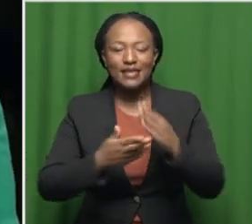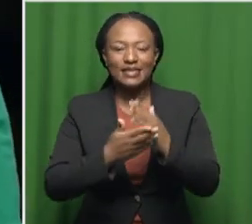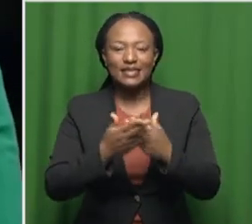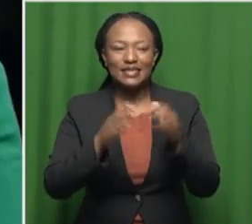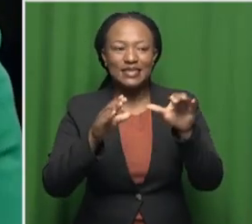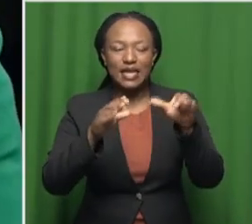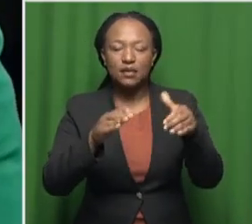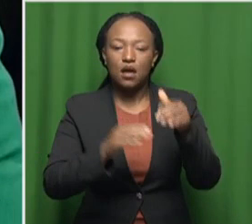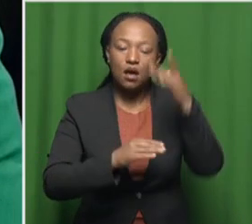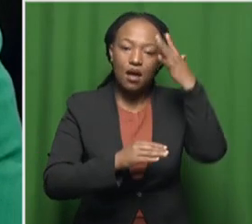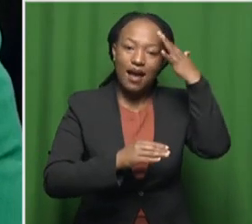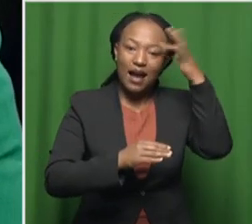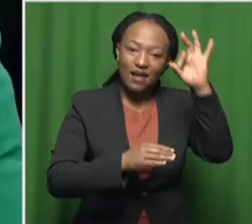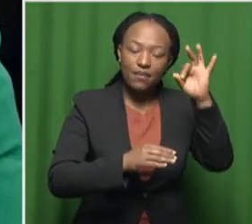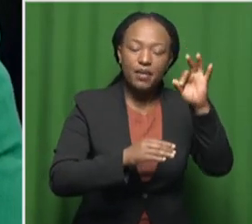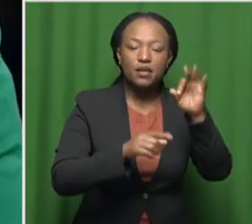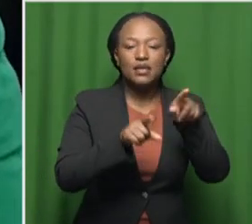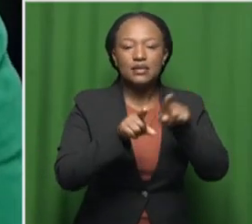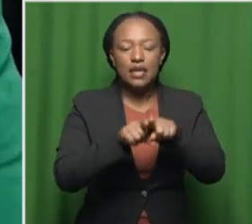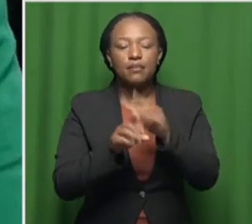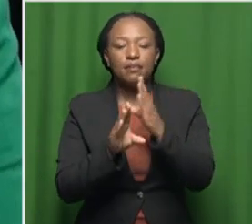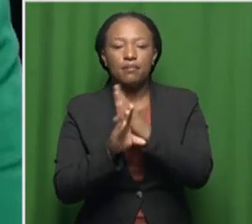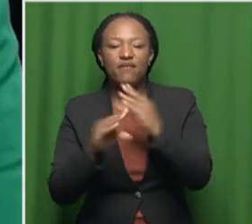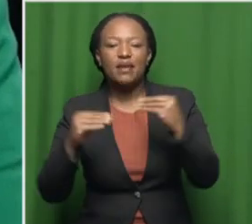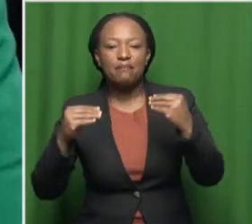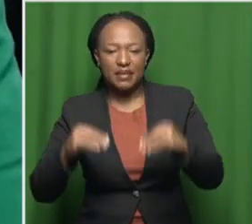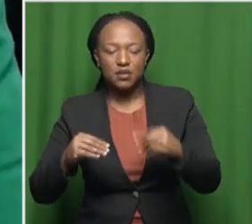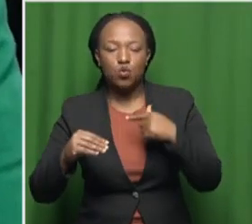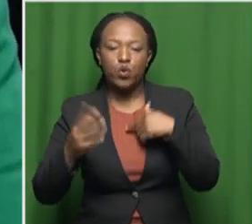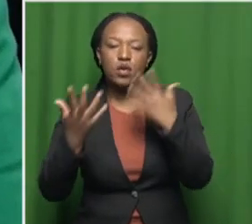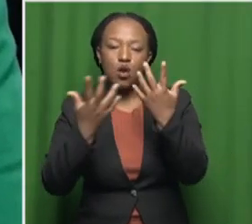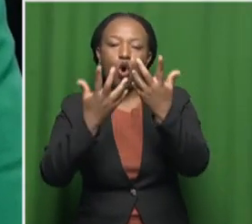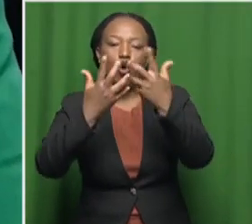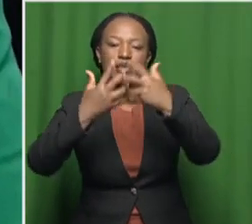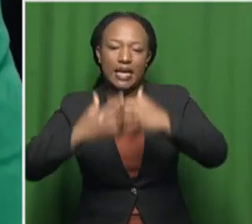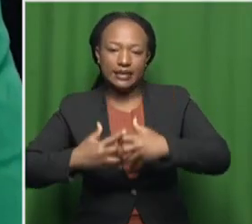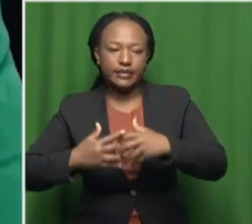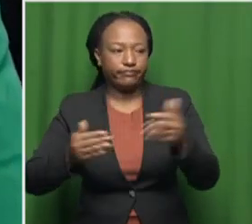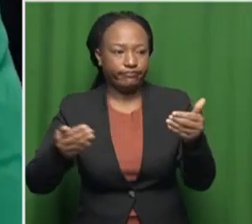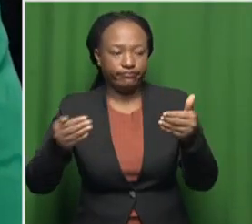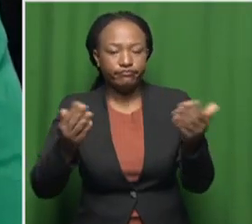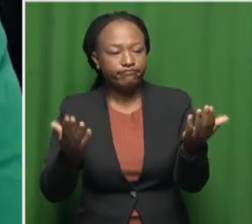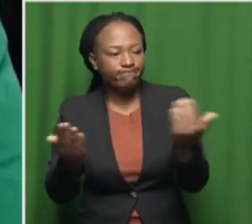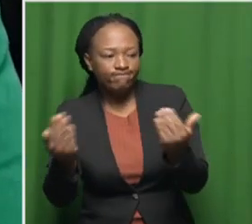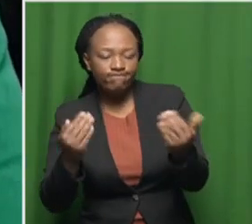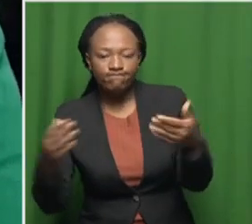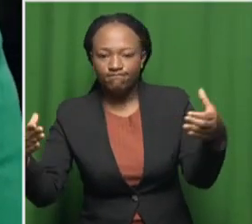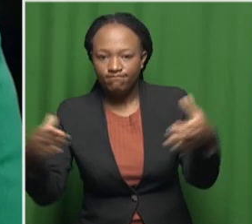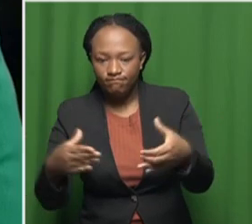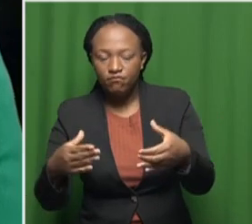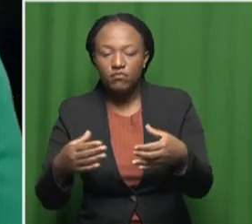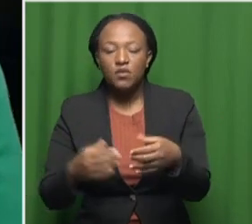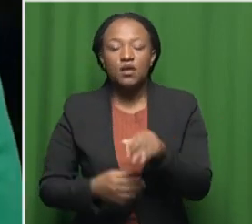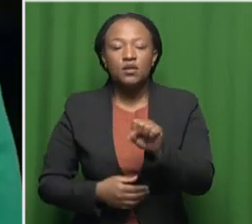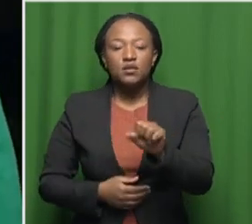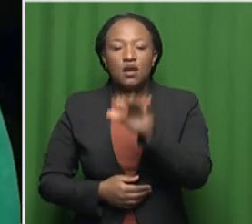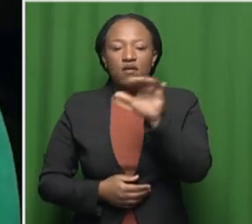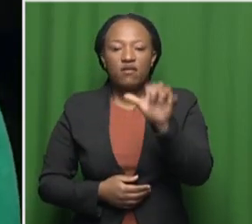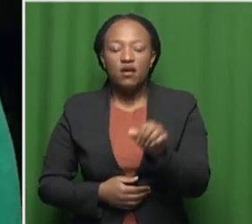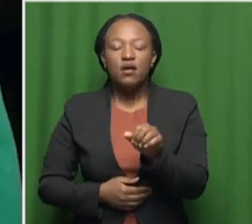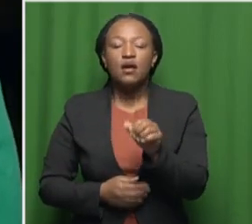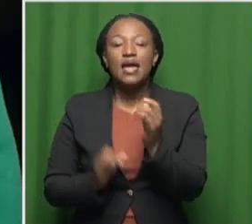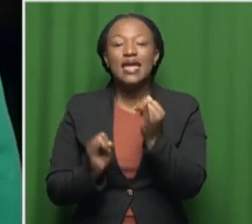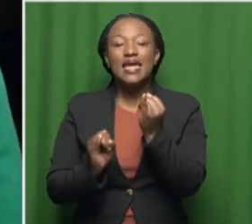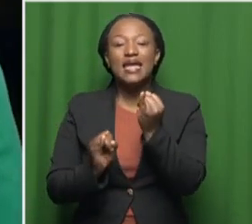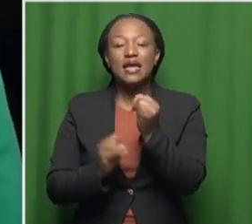sector towards development of small businesses. If you go to the NDP, it's very clear. South Africa create new jobs by 2030, 11